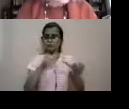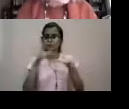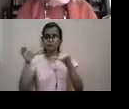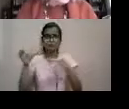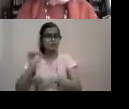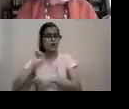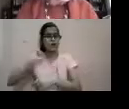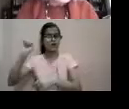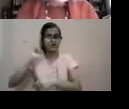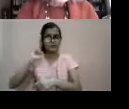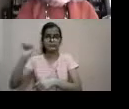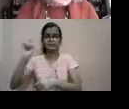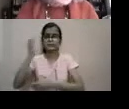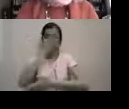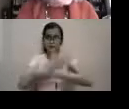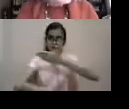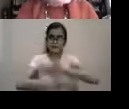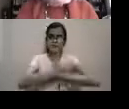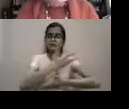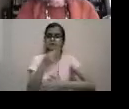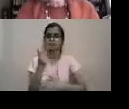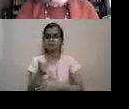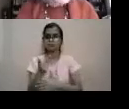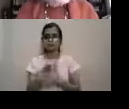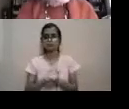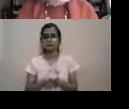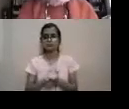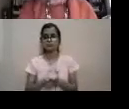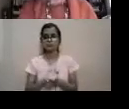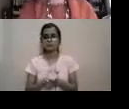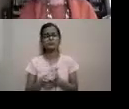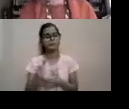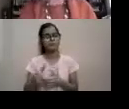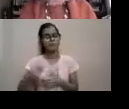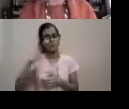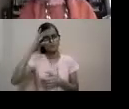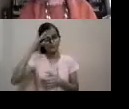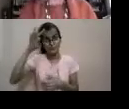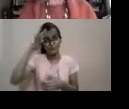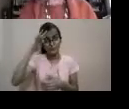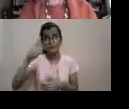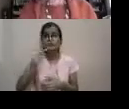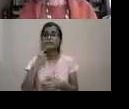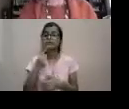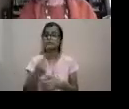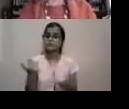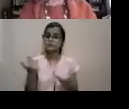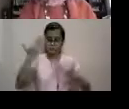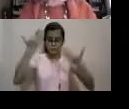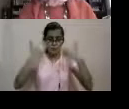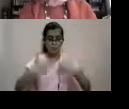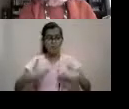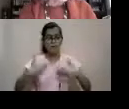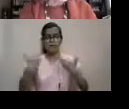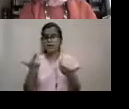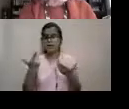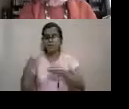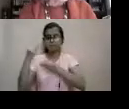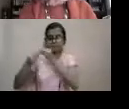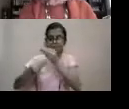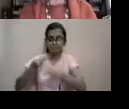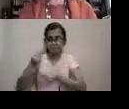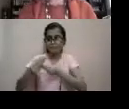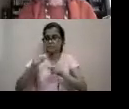activism can help fashion an ethical theory that is truer to the human condition than traditional